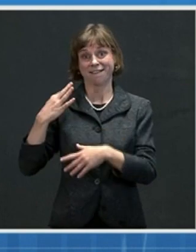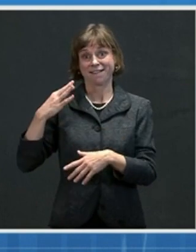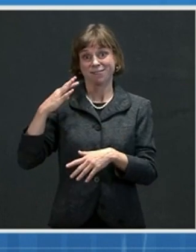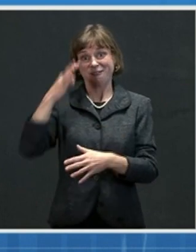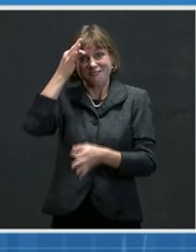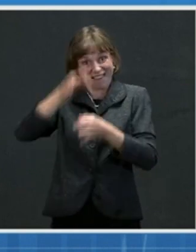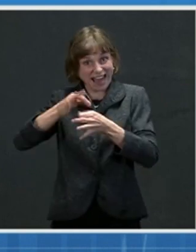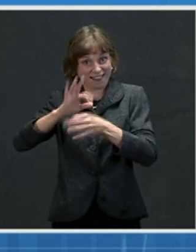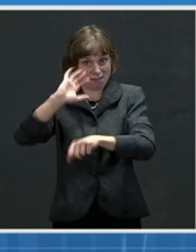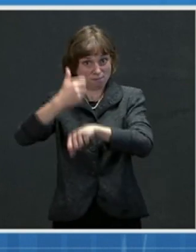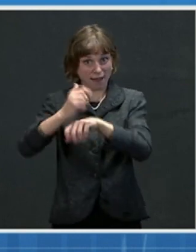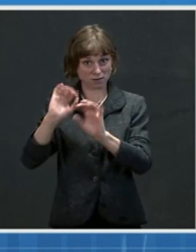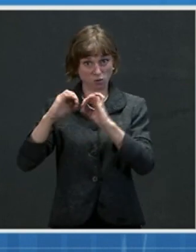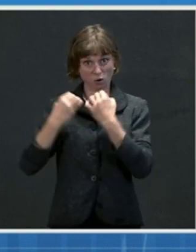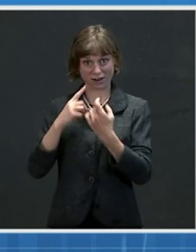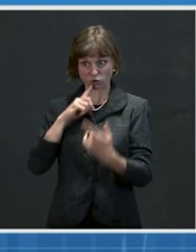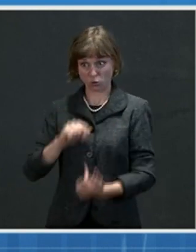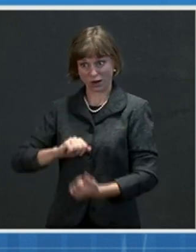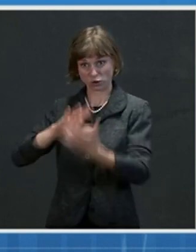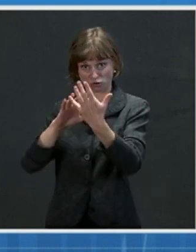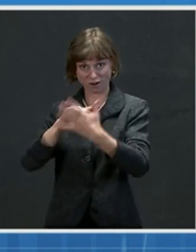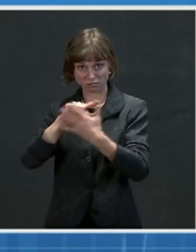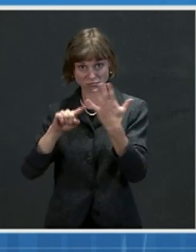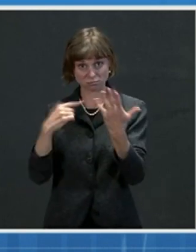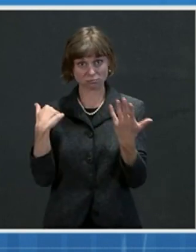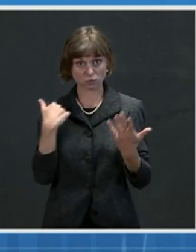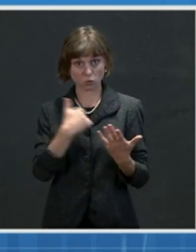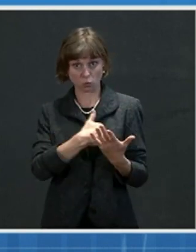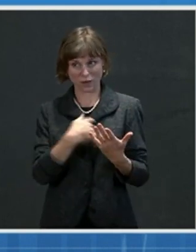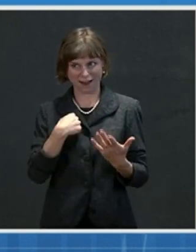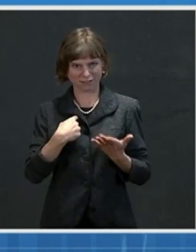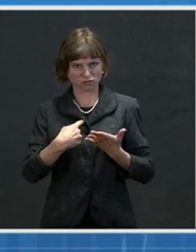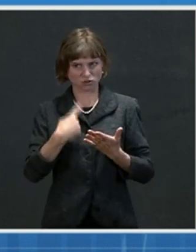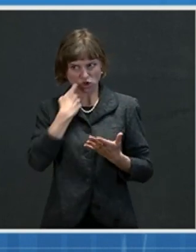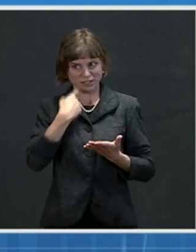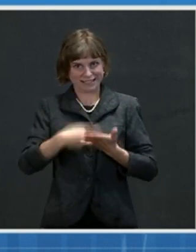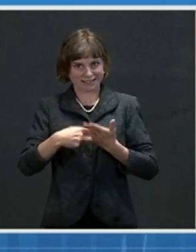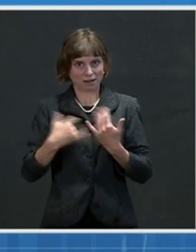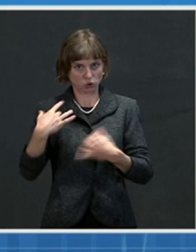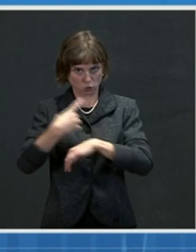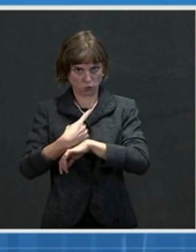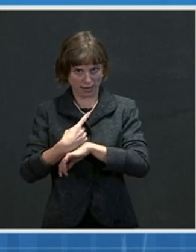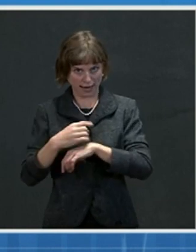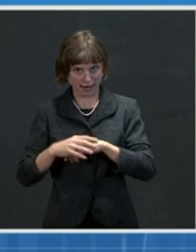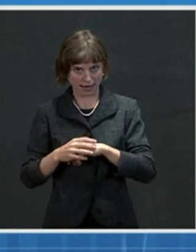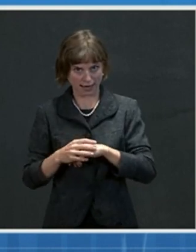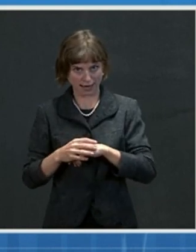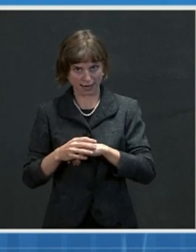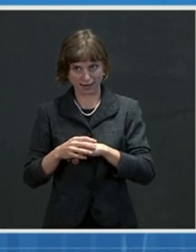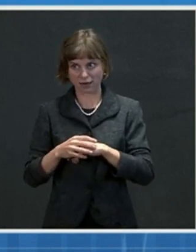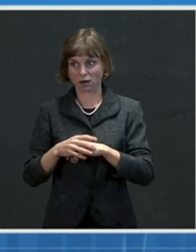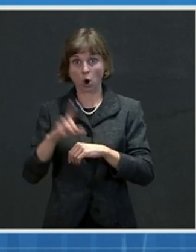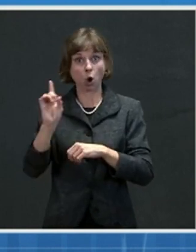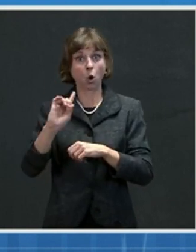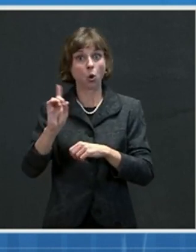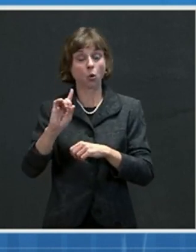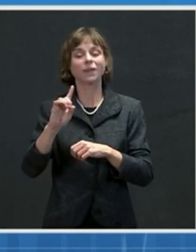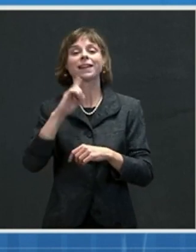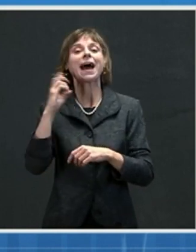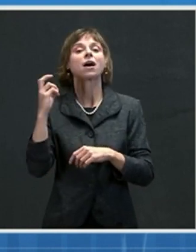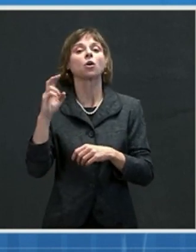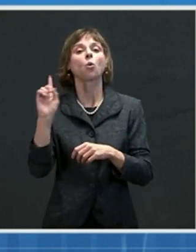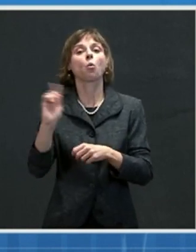with some of these mechanisms that we've talked about today, including location of mobile units,